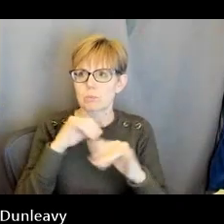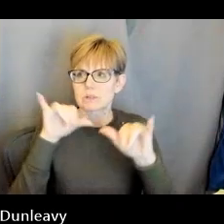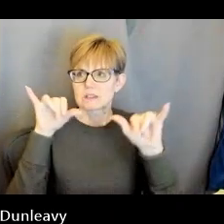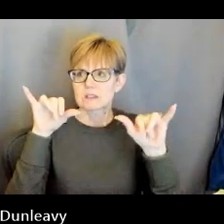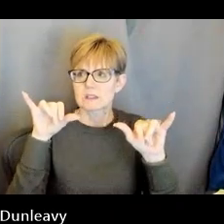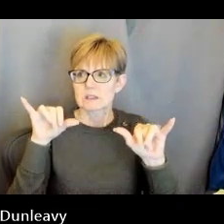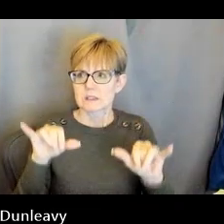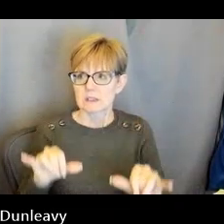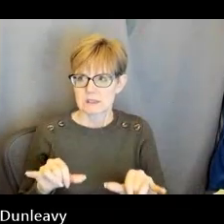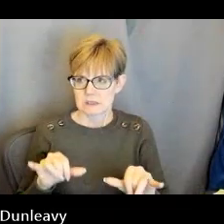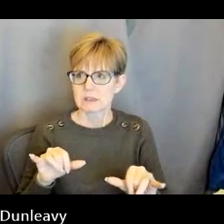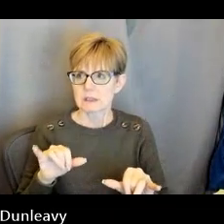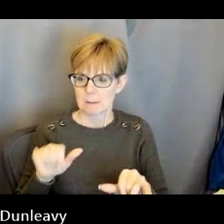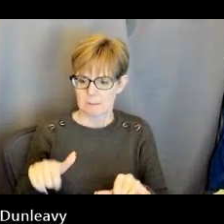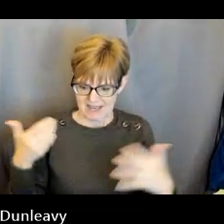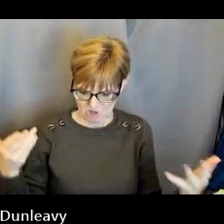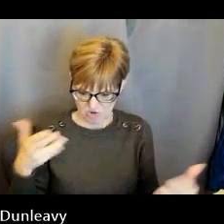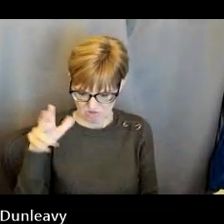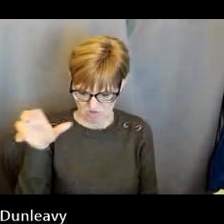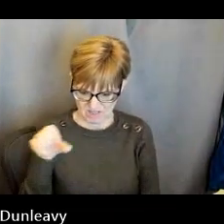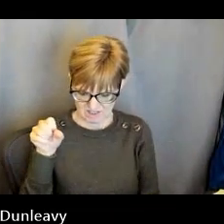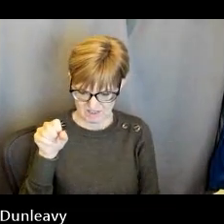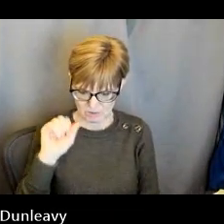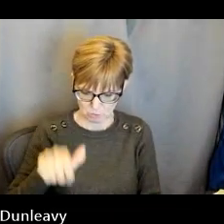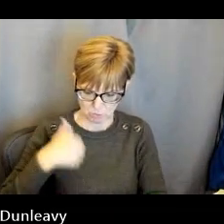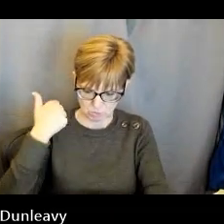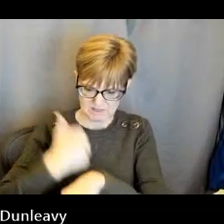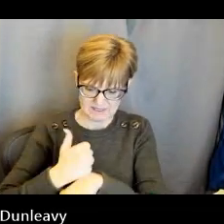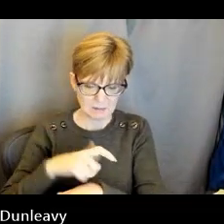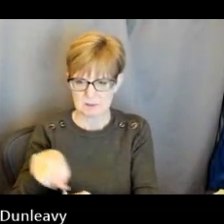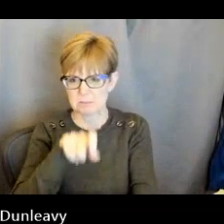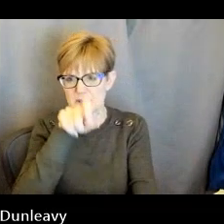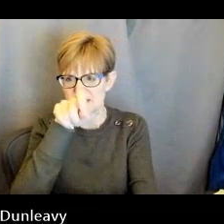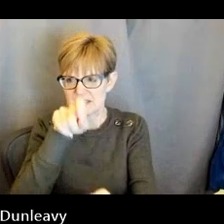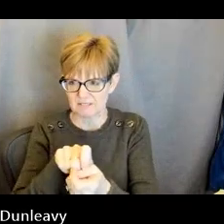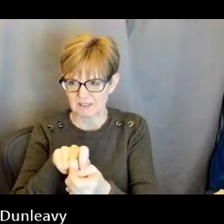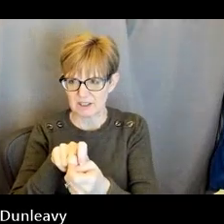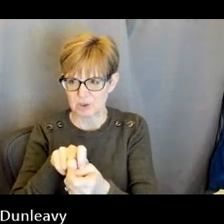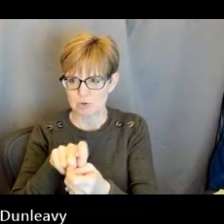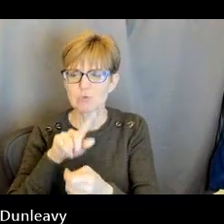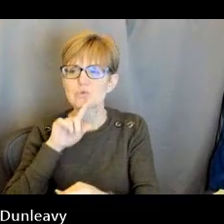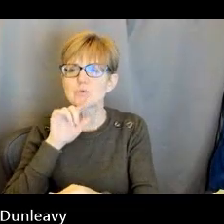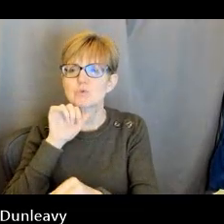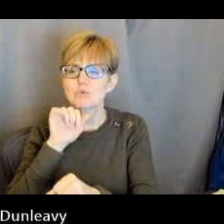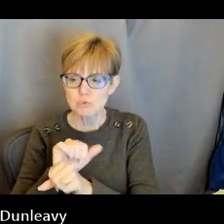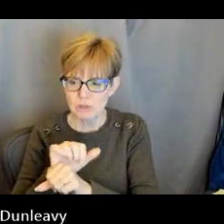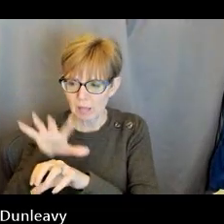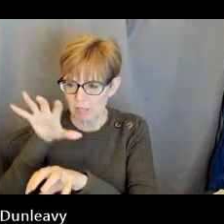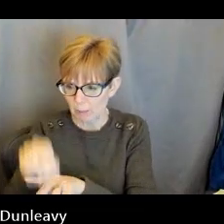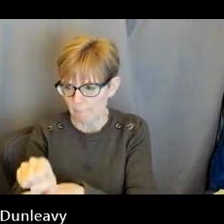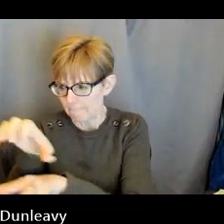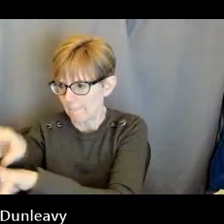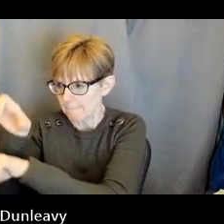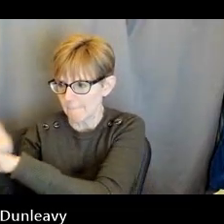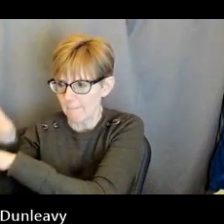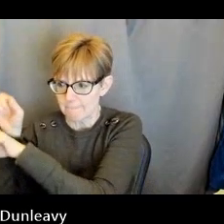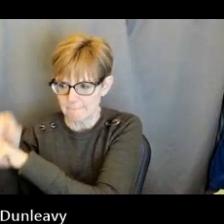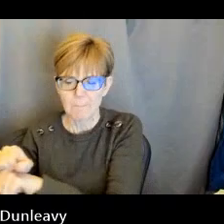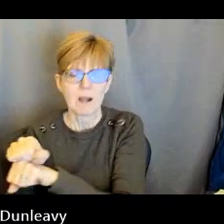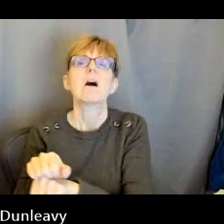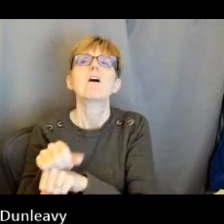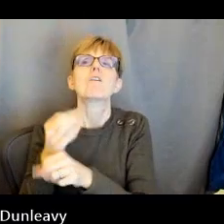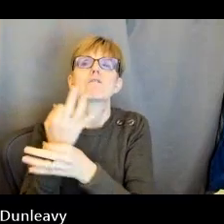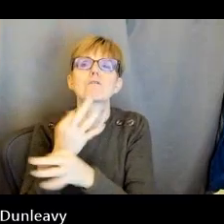reformatted specifically as a pathway to re-enslave freed Black slaves after the